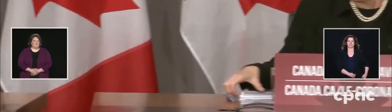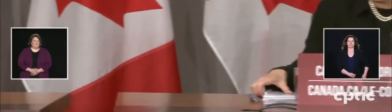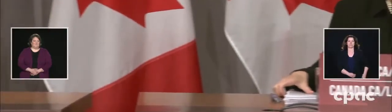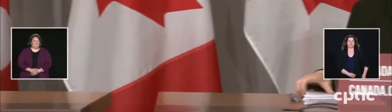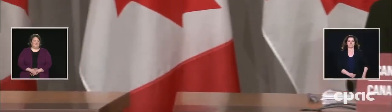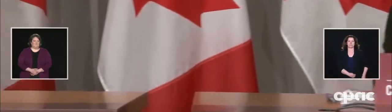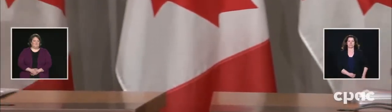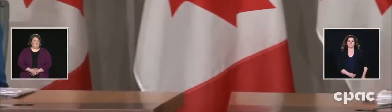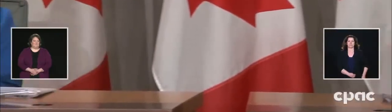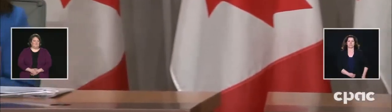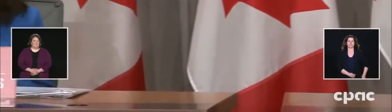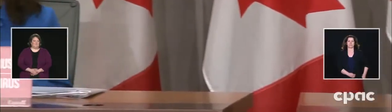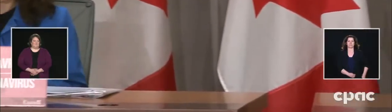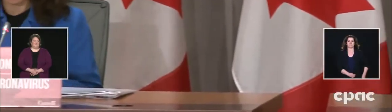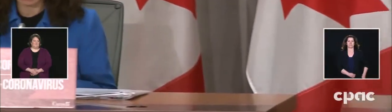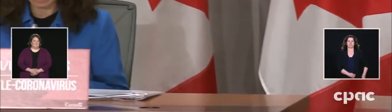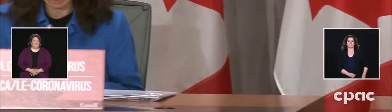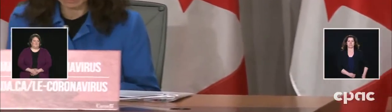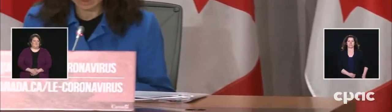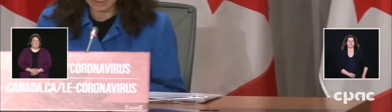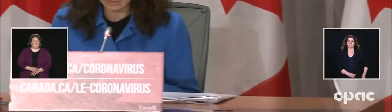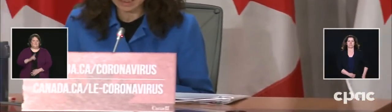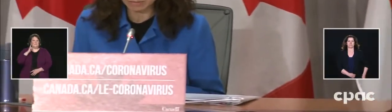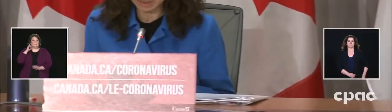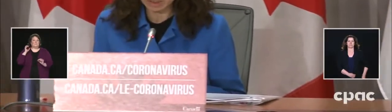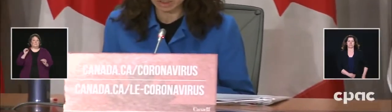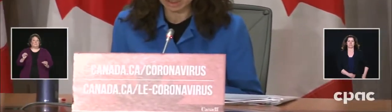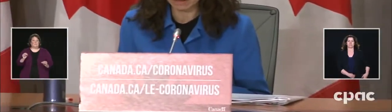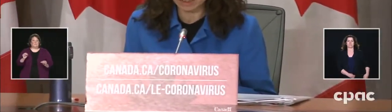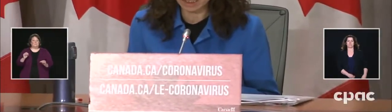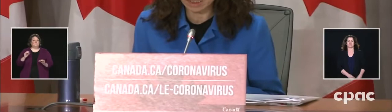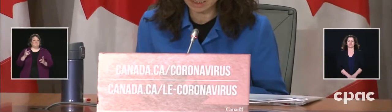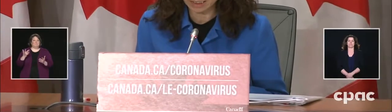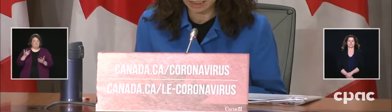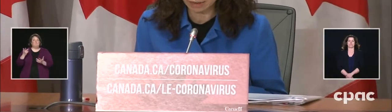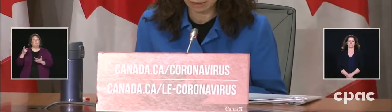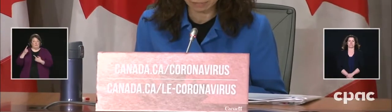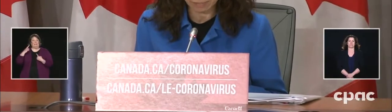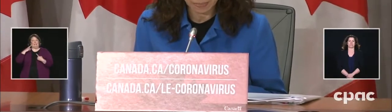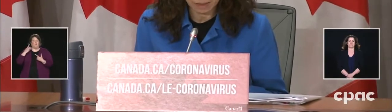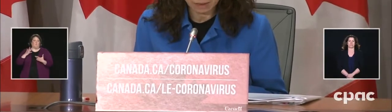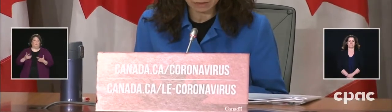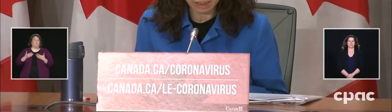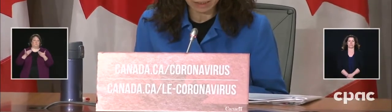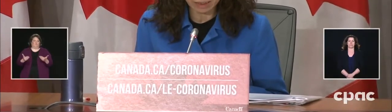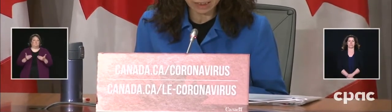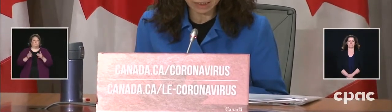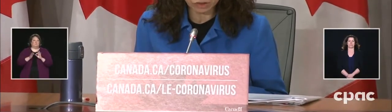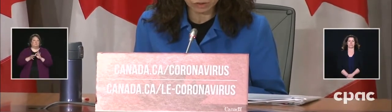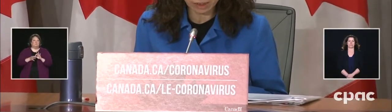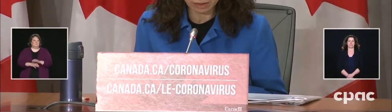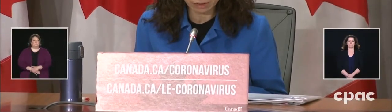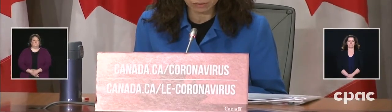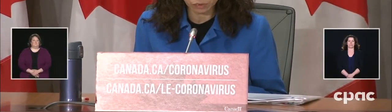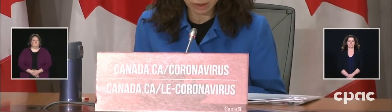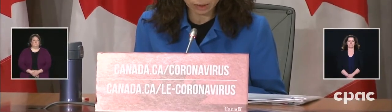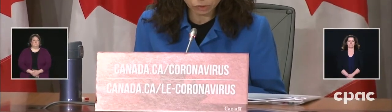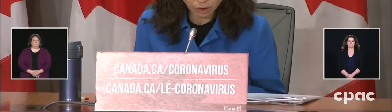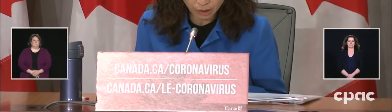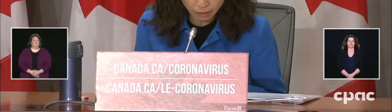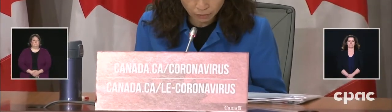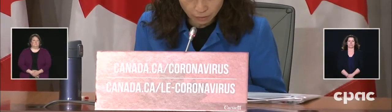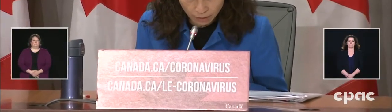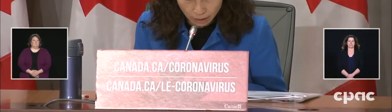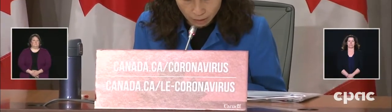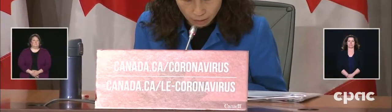Good afternoon. Bonjour à toutes et tous. I will start with the latest numbers on COVID-19 in Canada. There are now